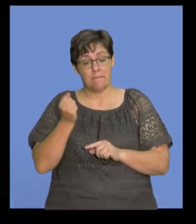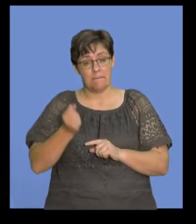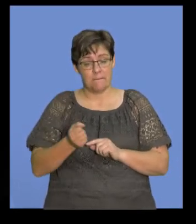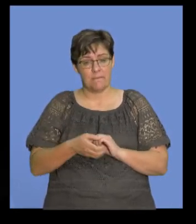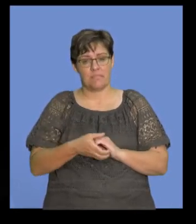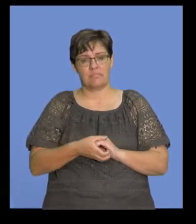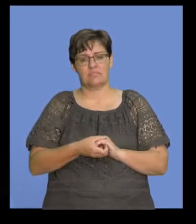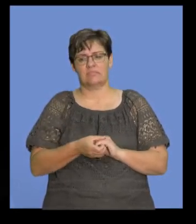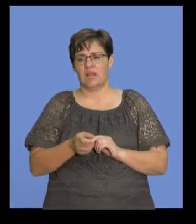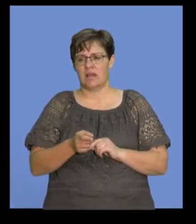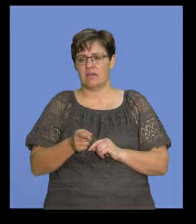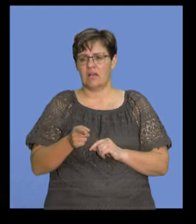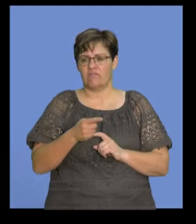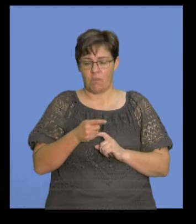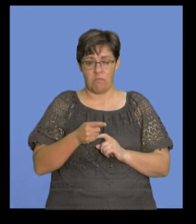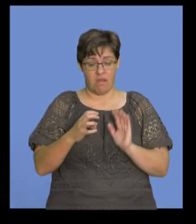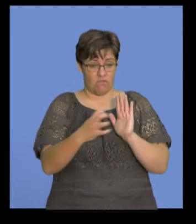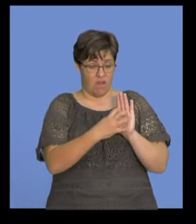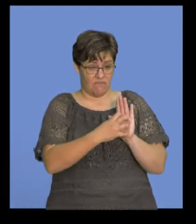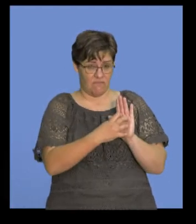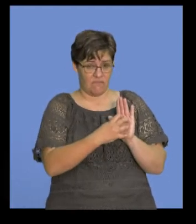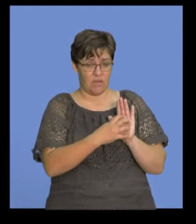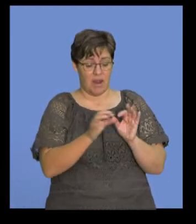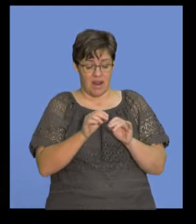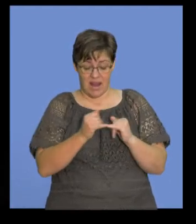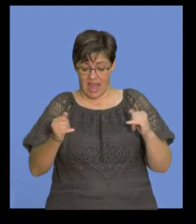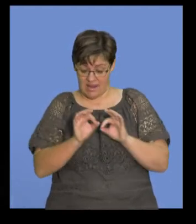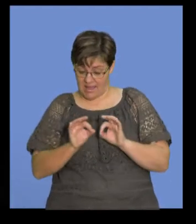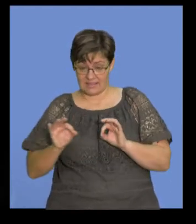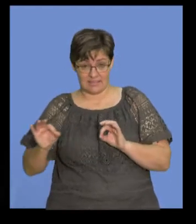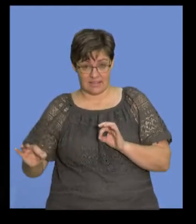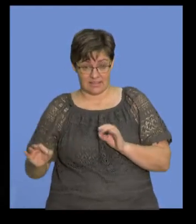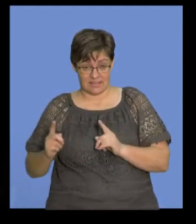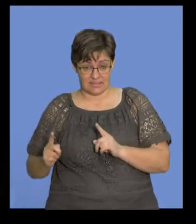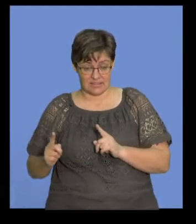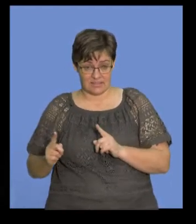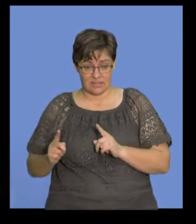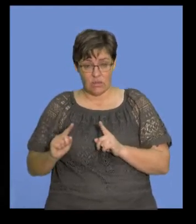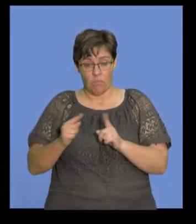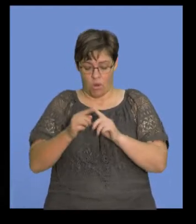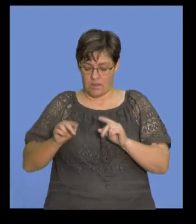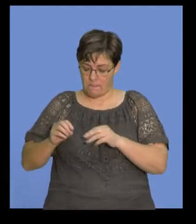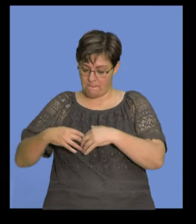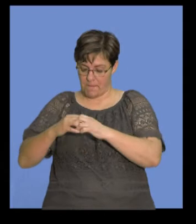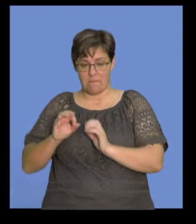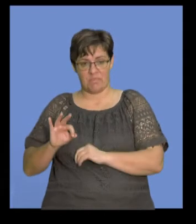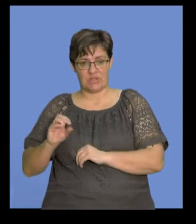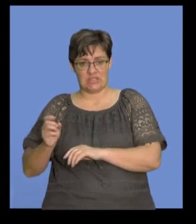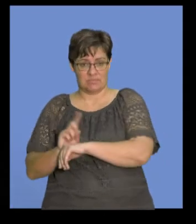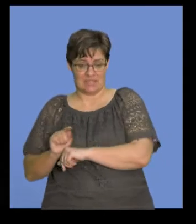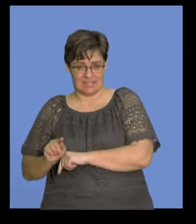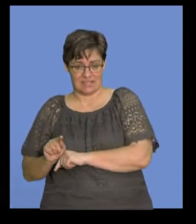to, where's that? Let me go back to this. So from the graph, you would need to extend the line so that you can get the point